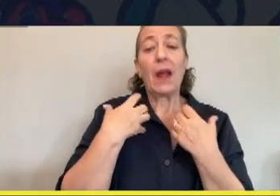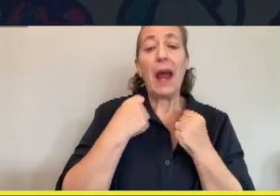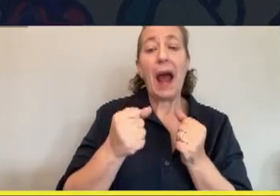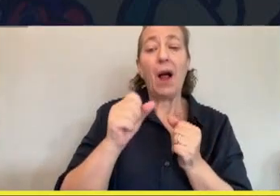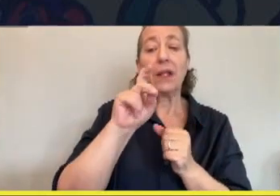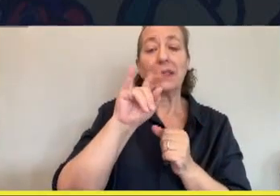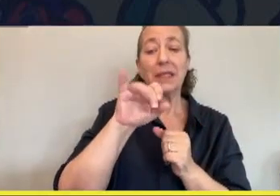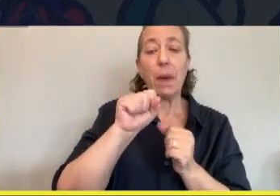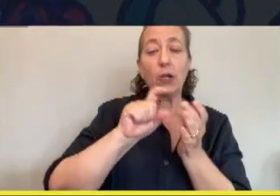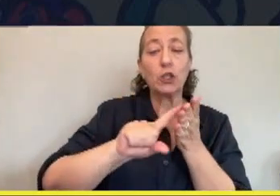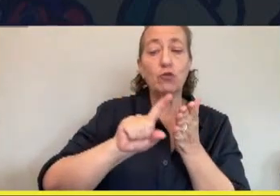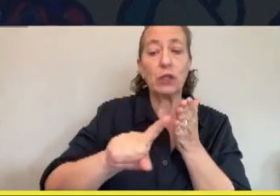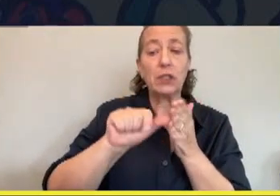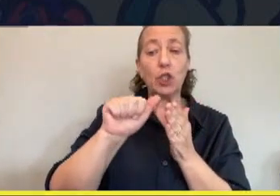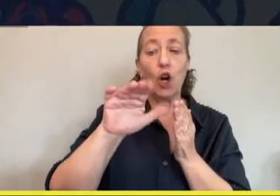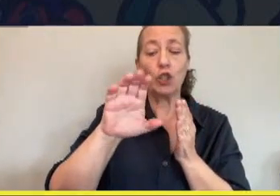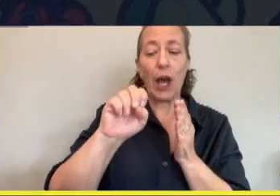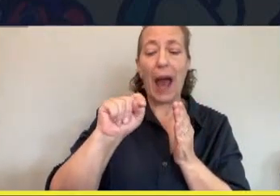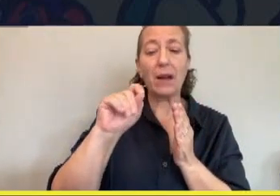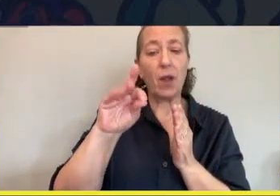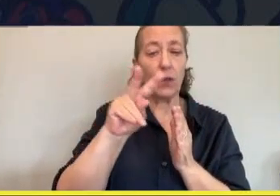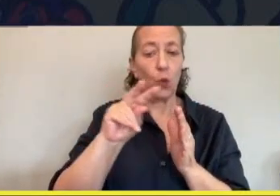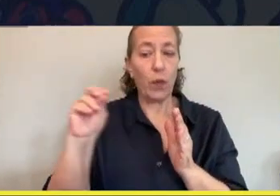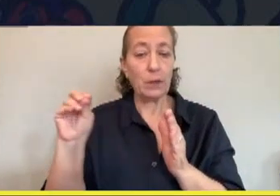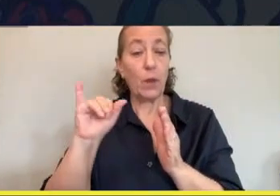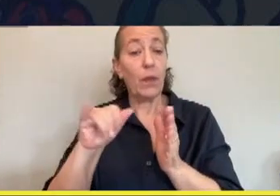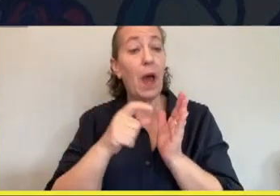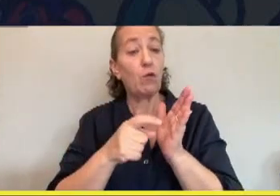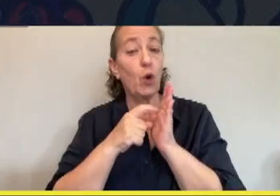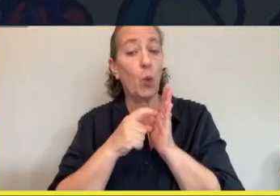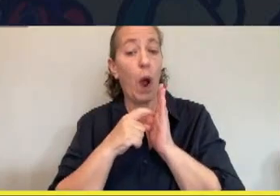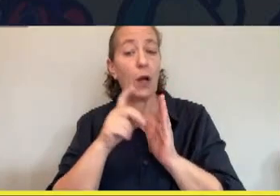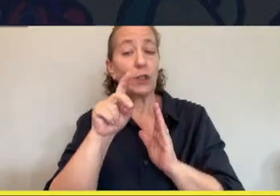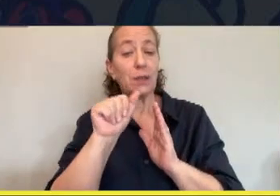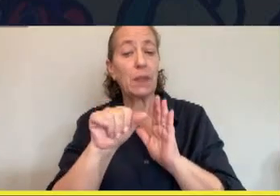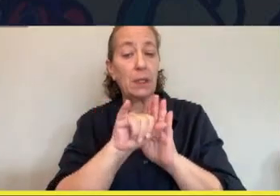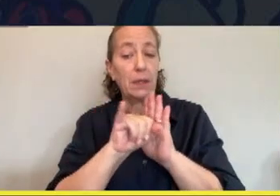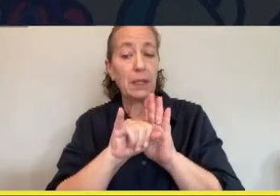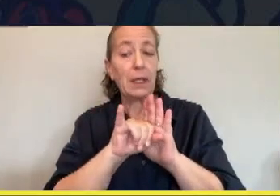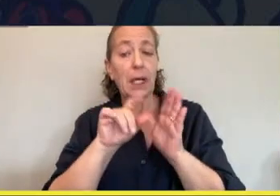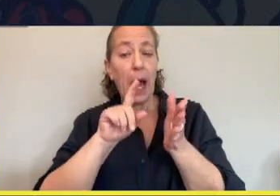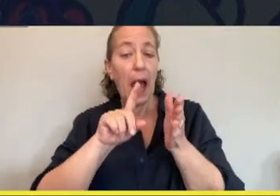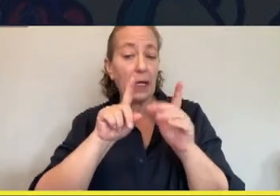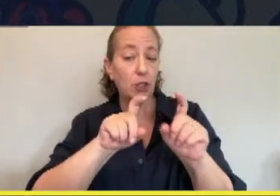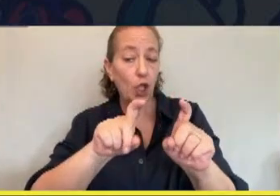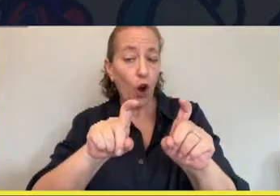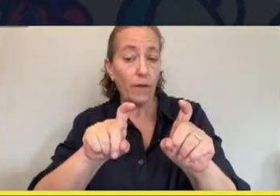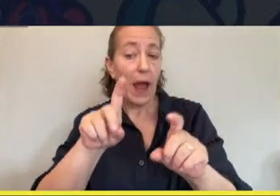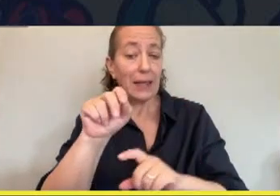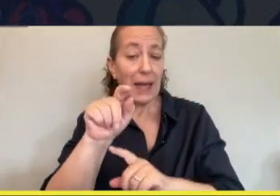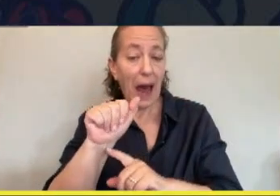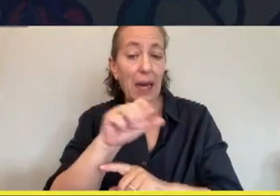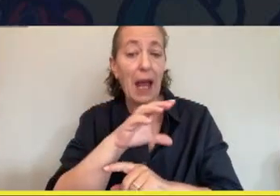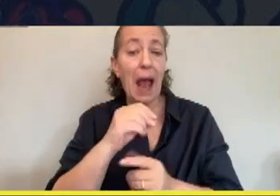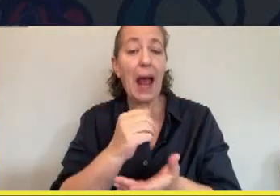2000. This would require disability identifiers in survey and administrative data, and it would help to identify people with need for